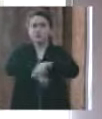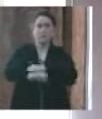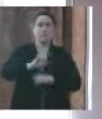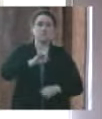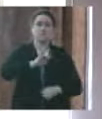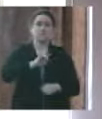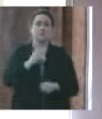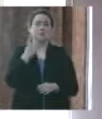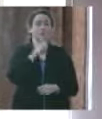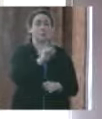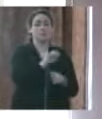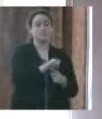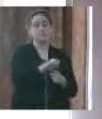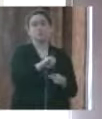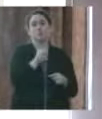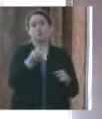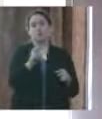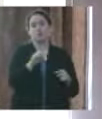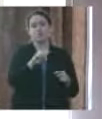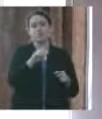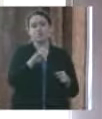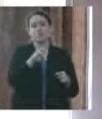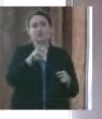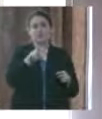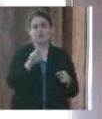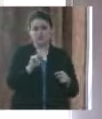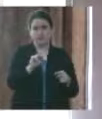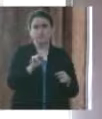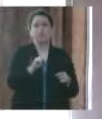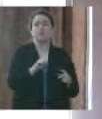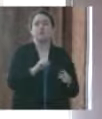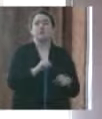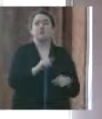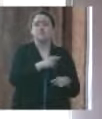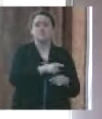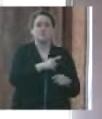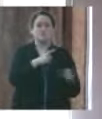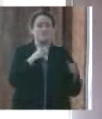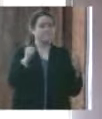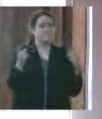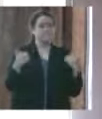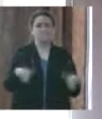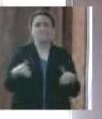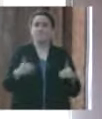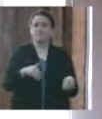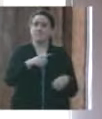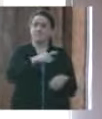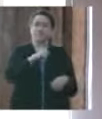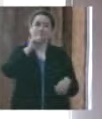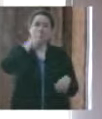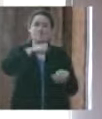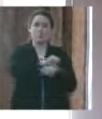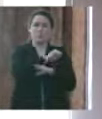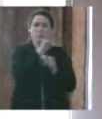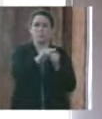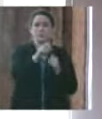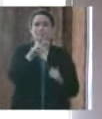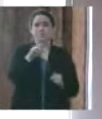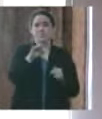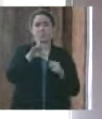Seidensticker, who was referred to earlier and has been a pioneer in working with wild tigers, and he's really, in a